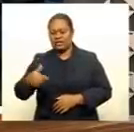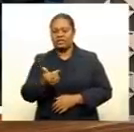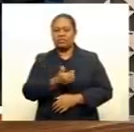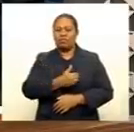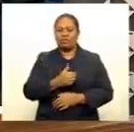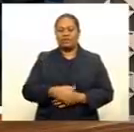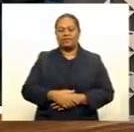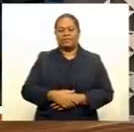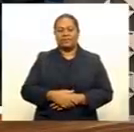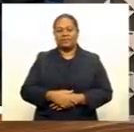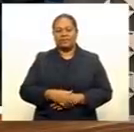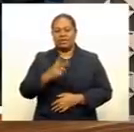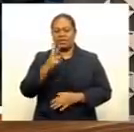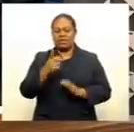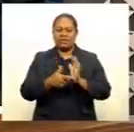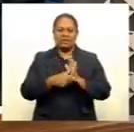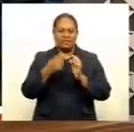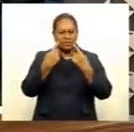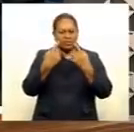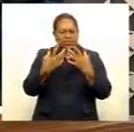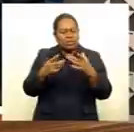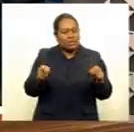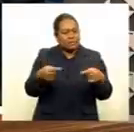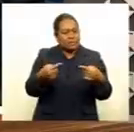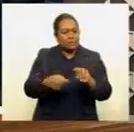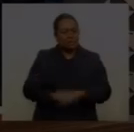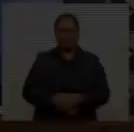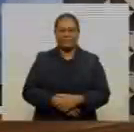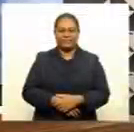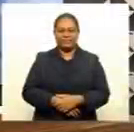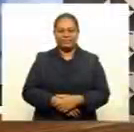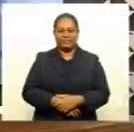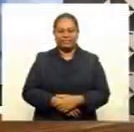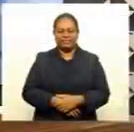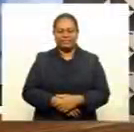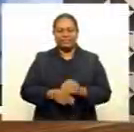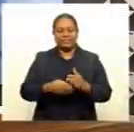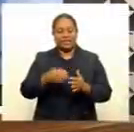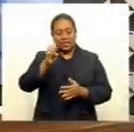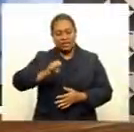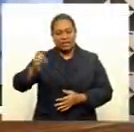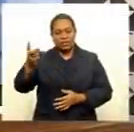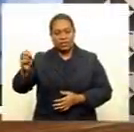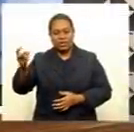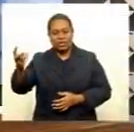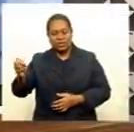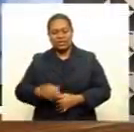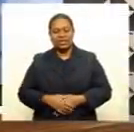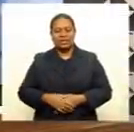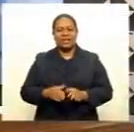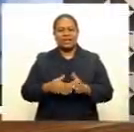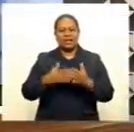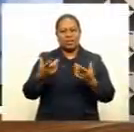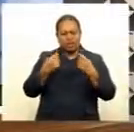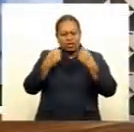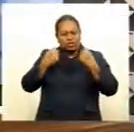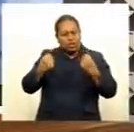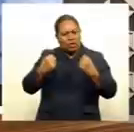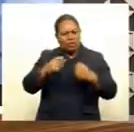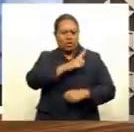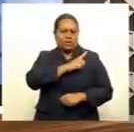behind twice to bundle Hungary out of the tournament with a 2-all draw. Still with the Euro 2020, and it was a strong sign-off for Spain